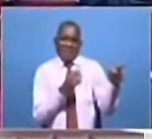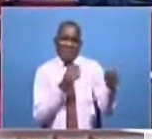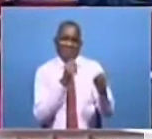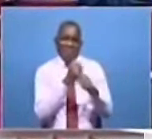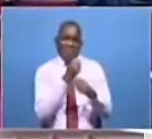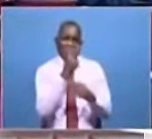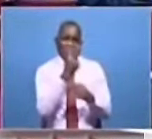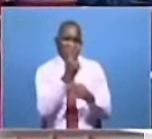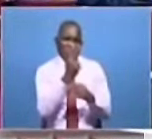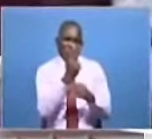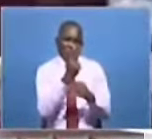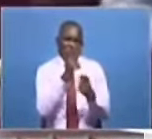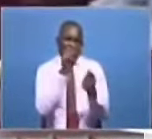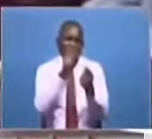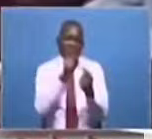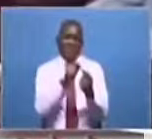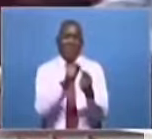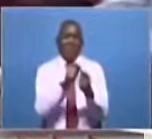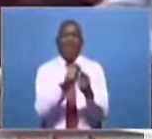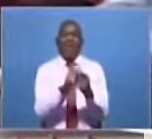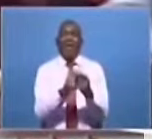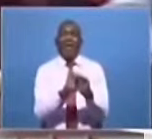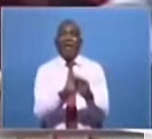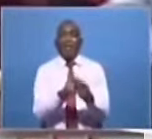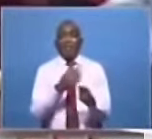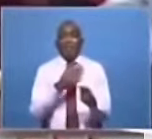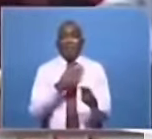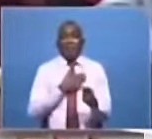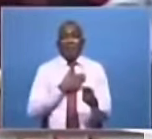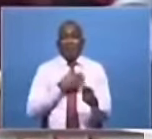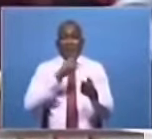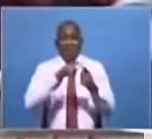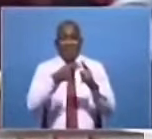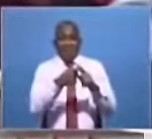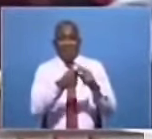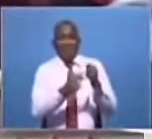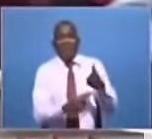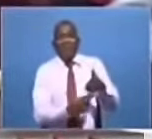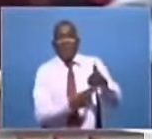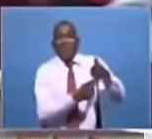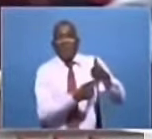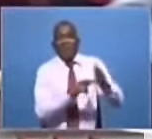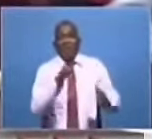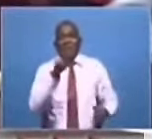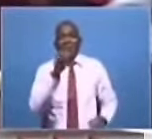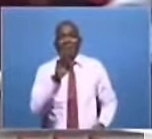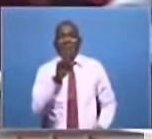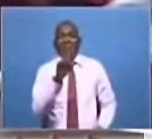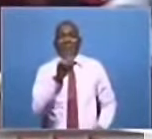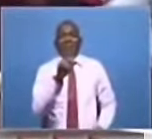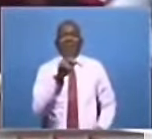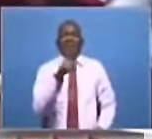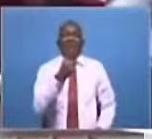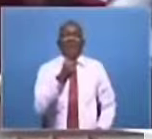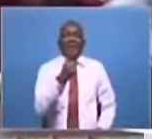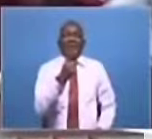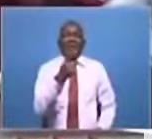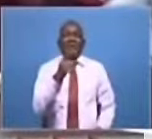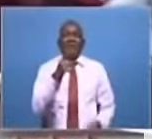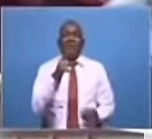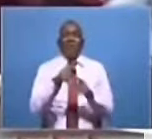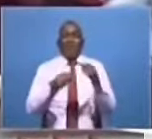because reference was made by my learned friend to the first words of